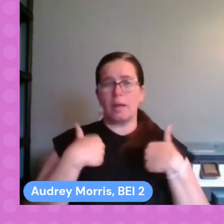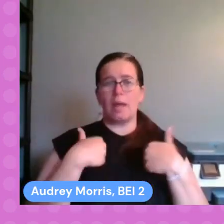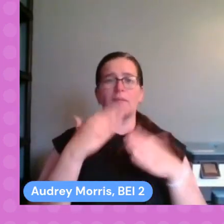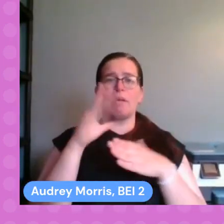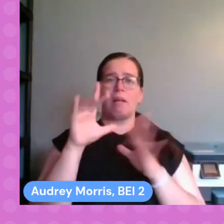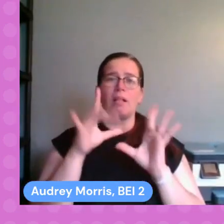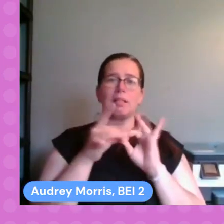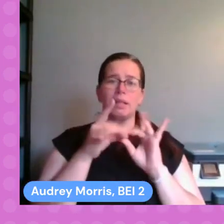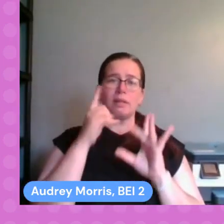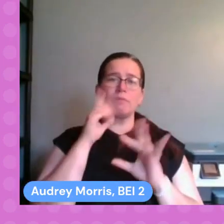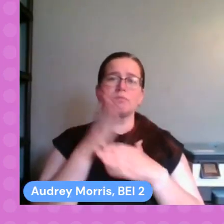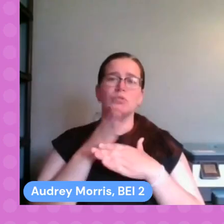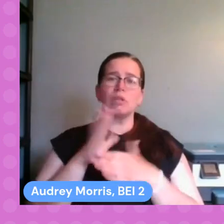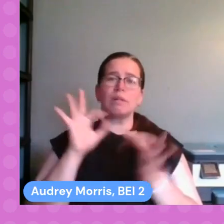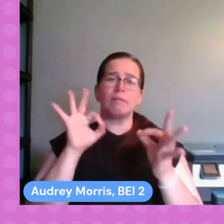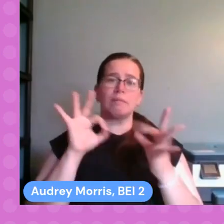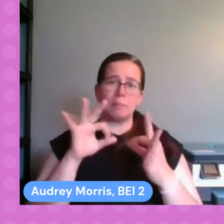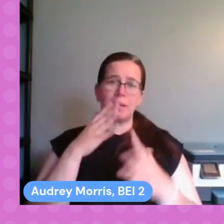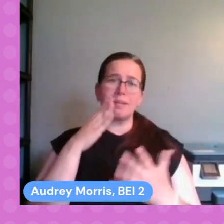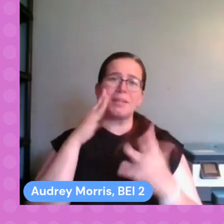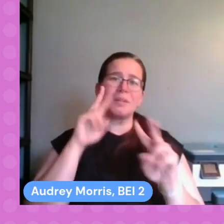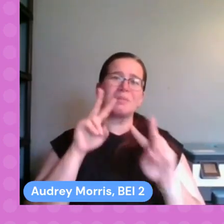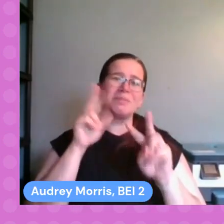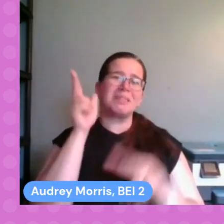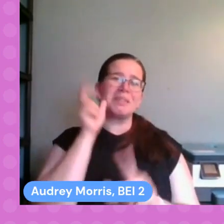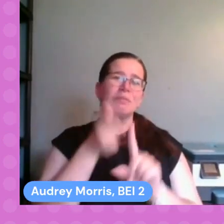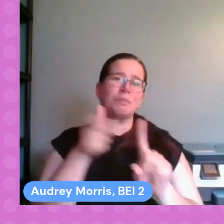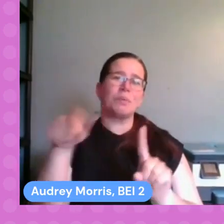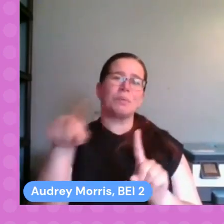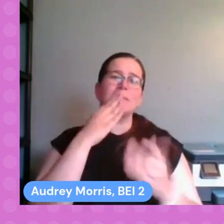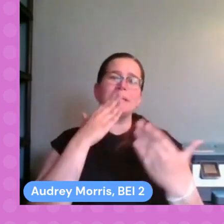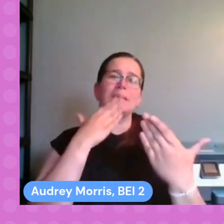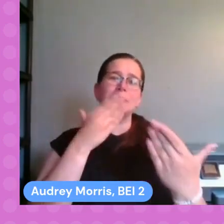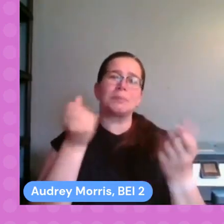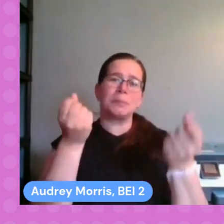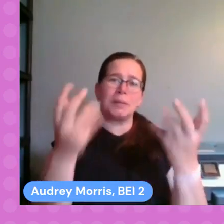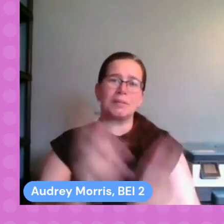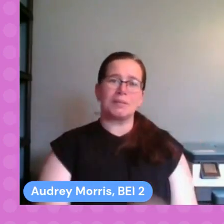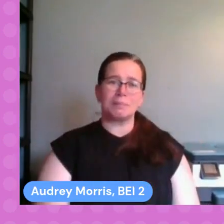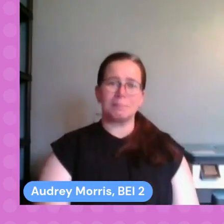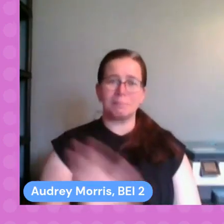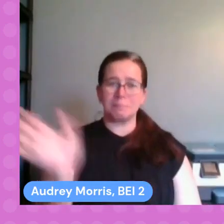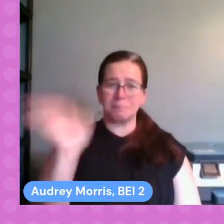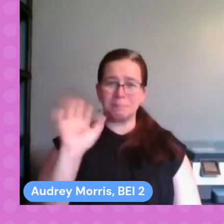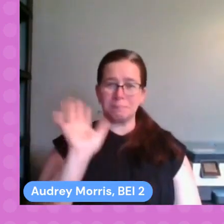So we really look forward to hearing from you. Thank you so much. Thanks, everyone.